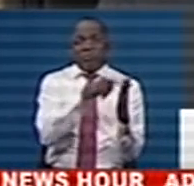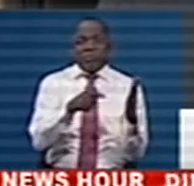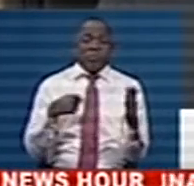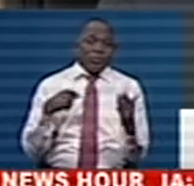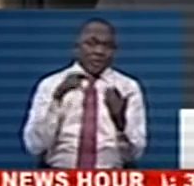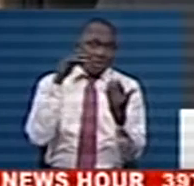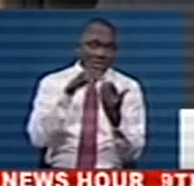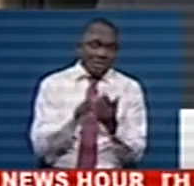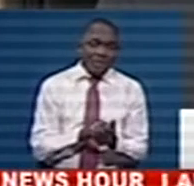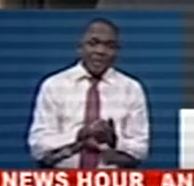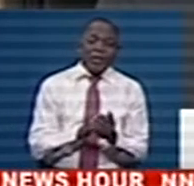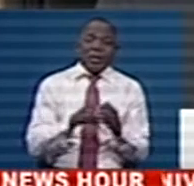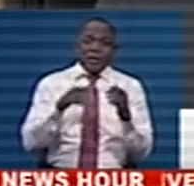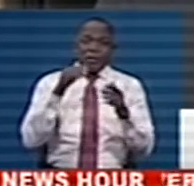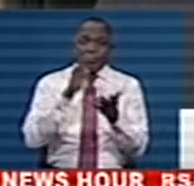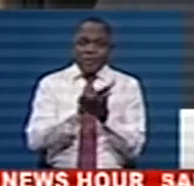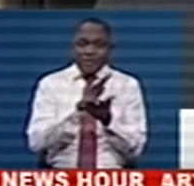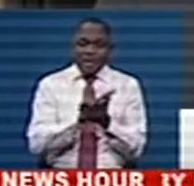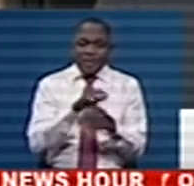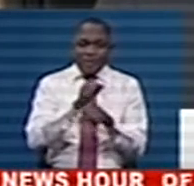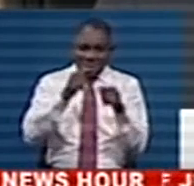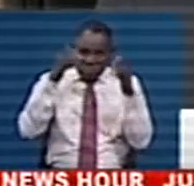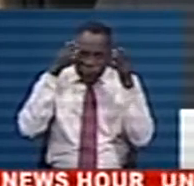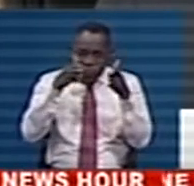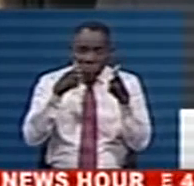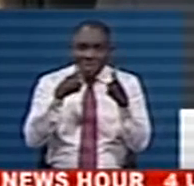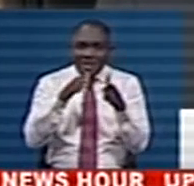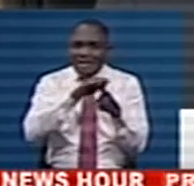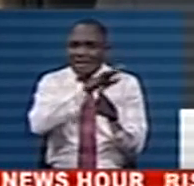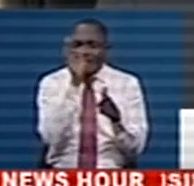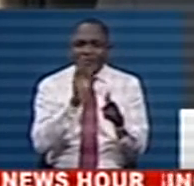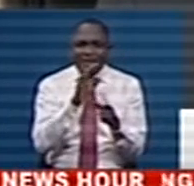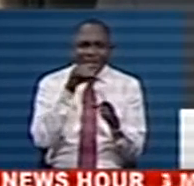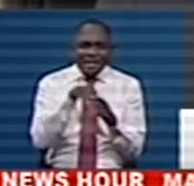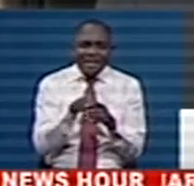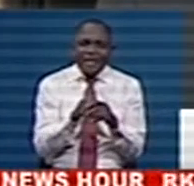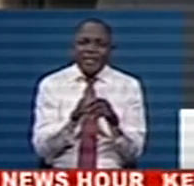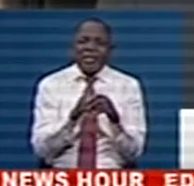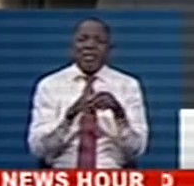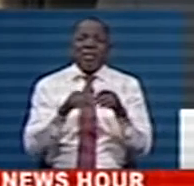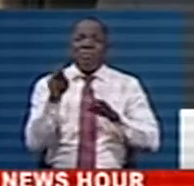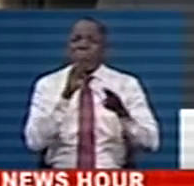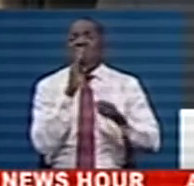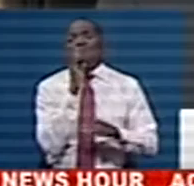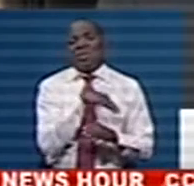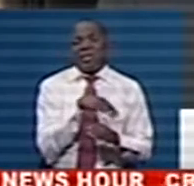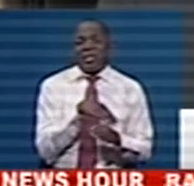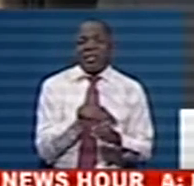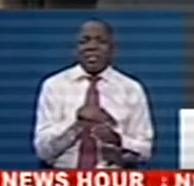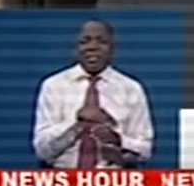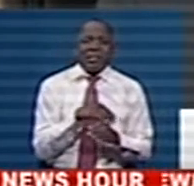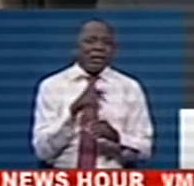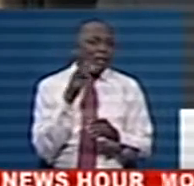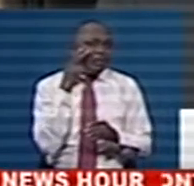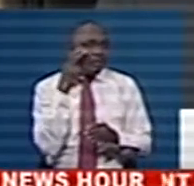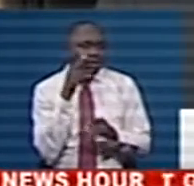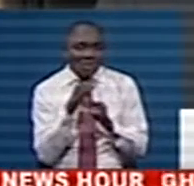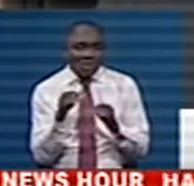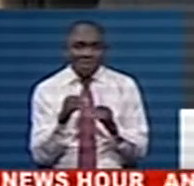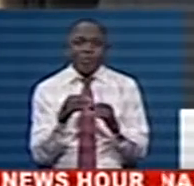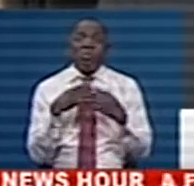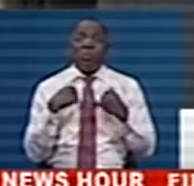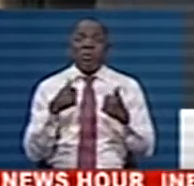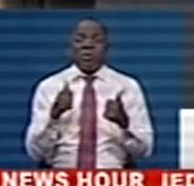hopeful that if they focus on their work and do not engage in any more practice, everything will go well and